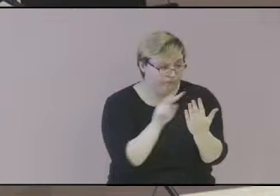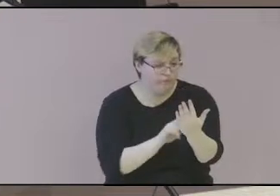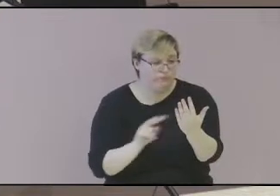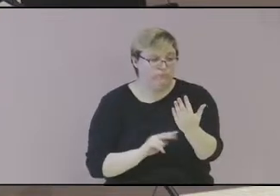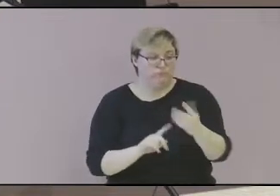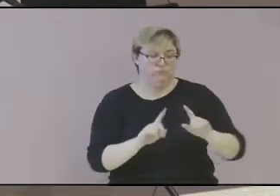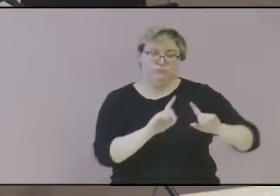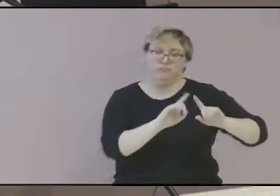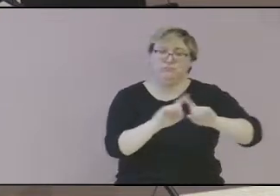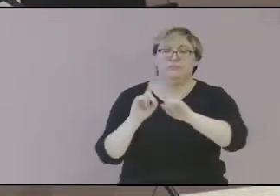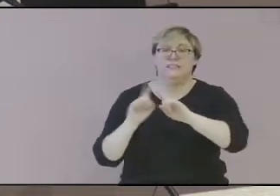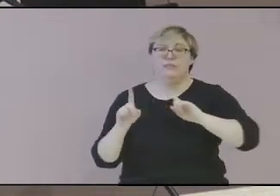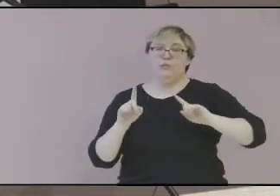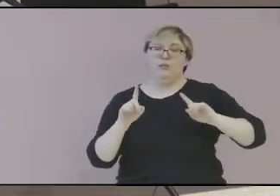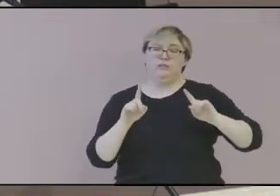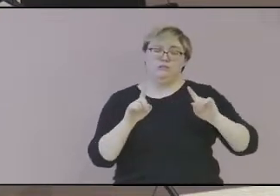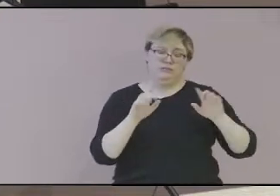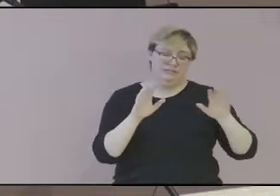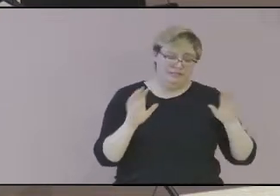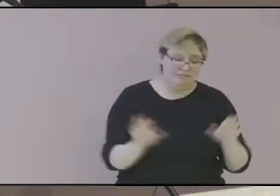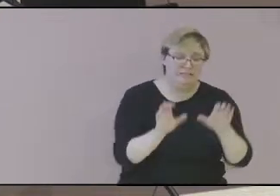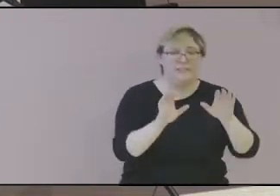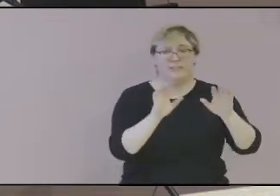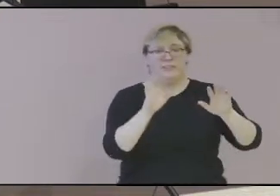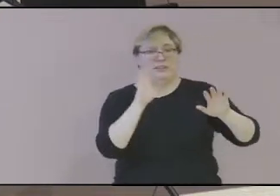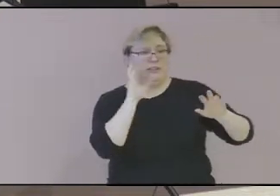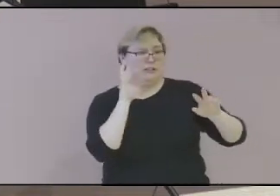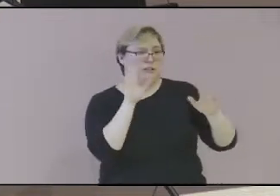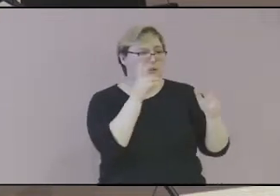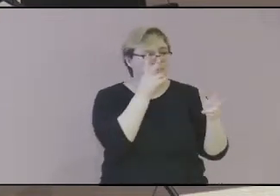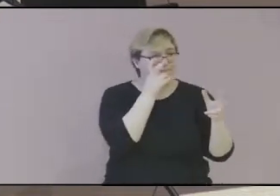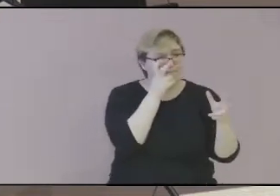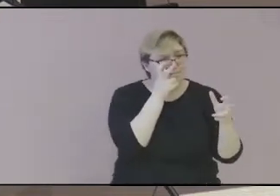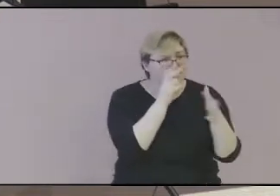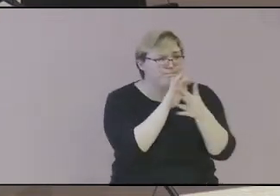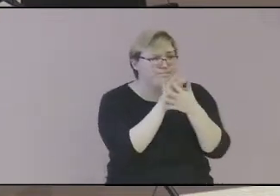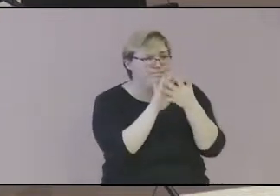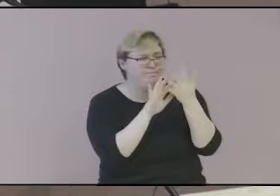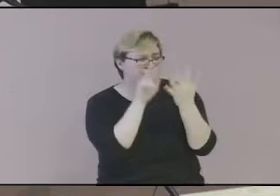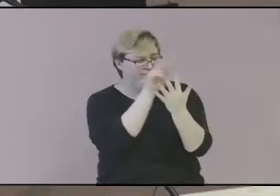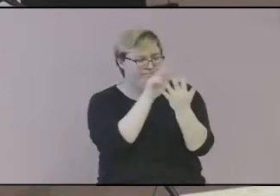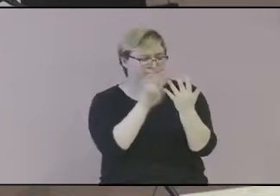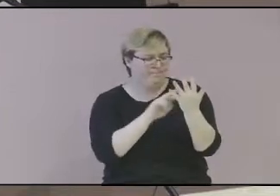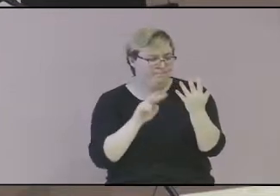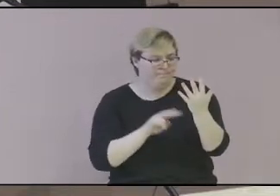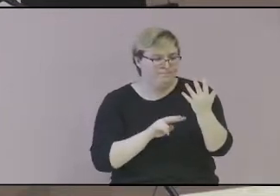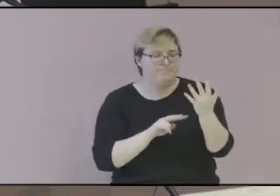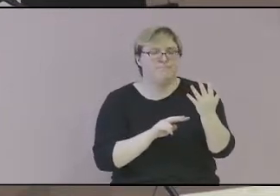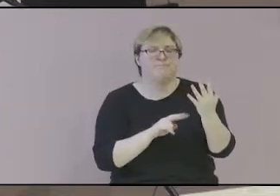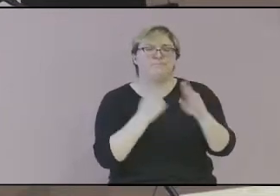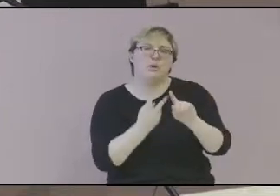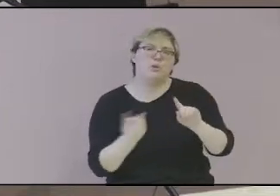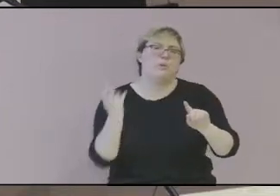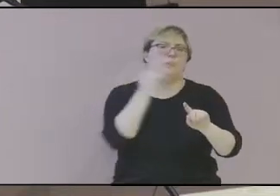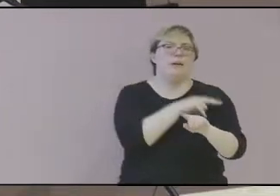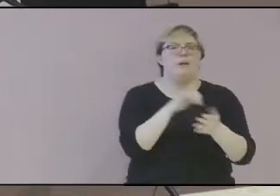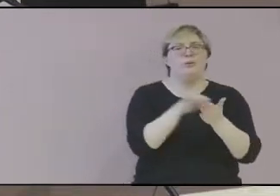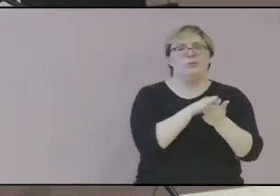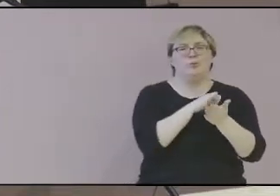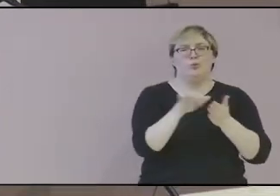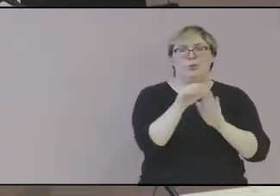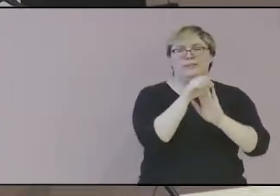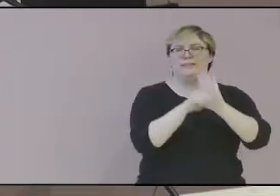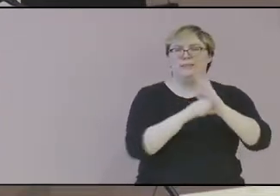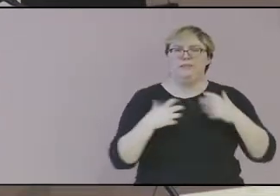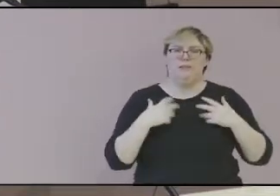records formerly held, now purged, in the New York State Department of Health records. As it